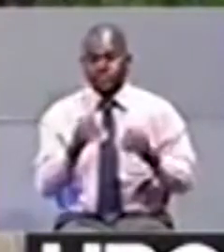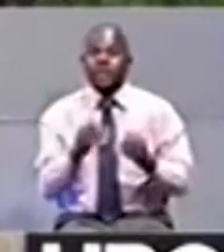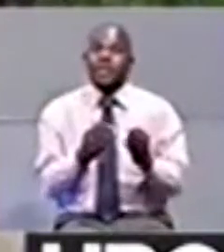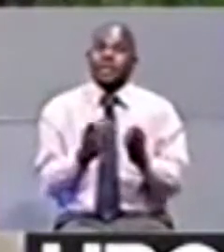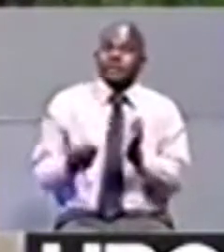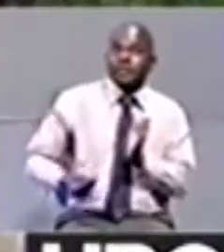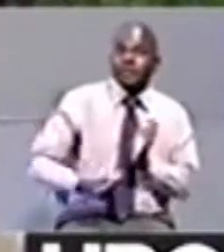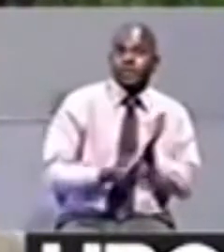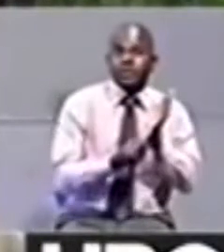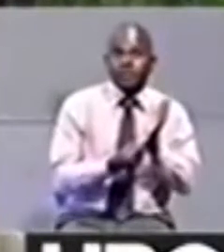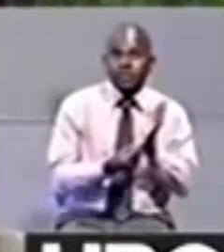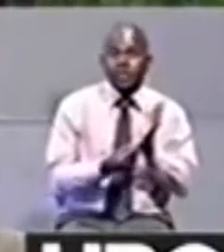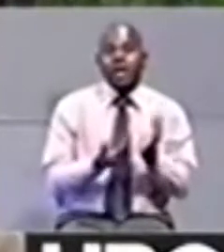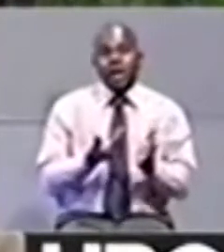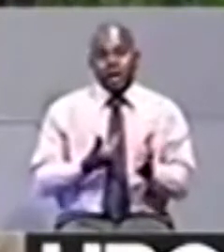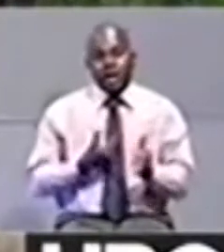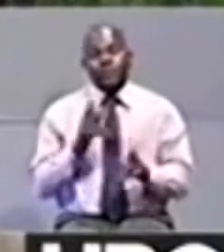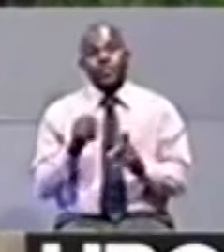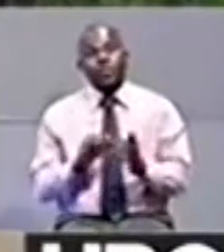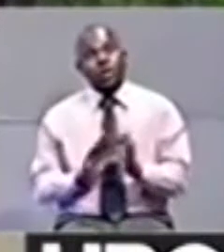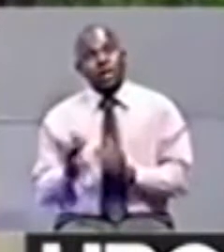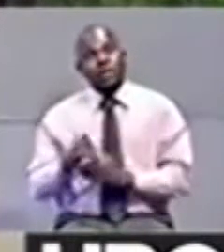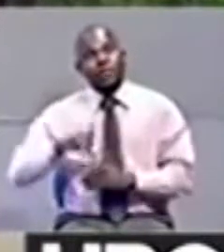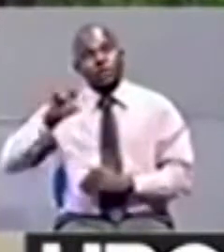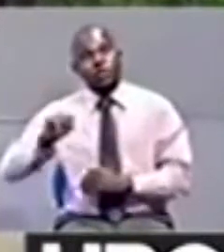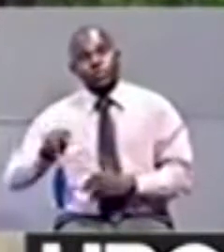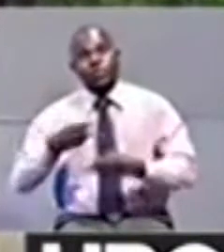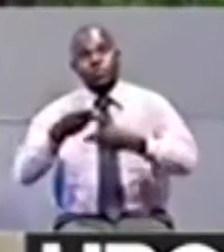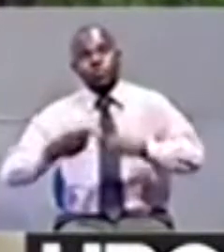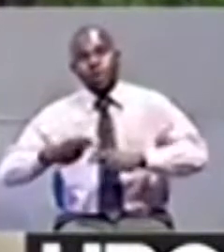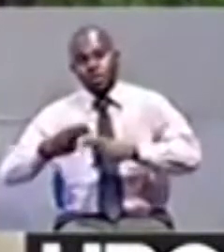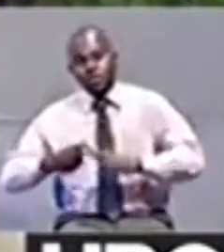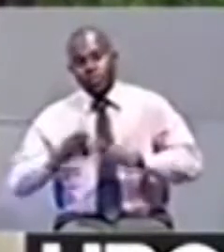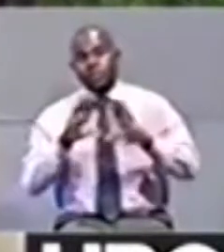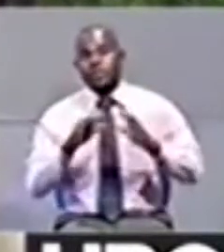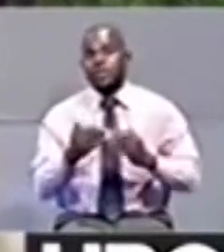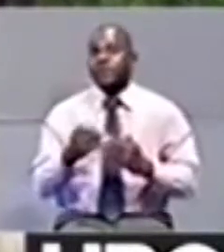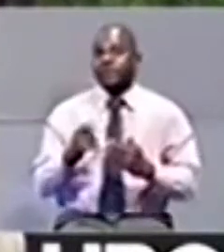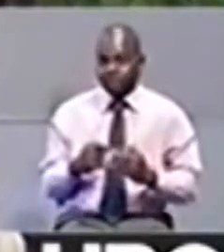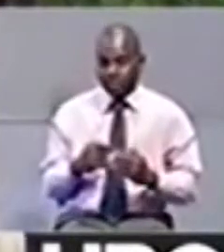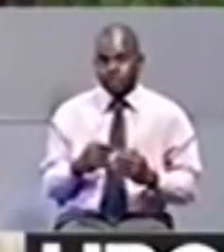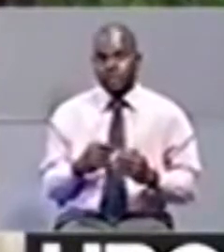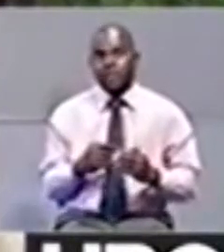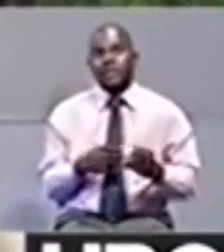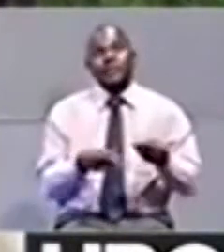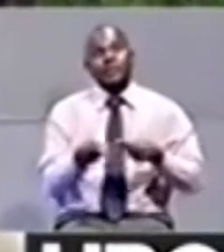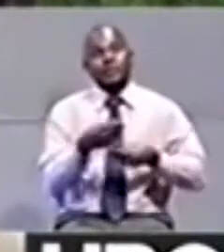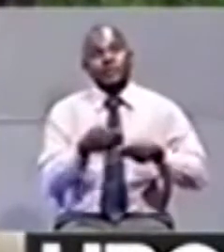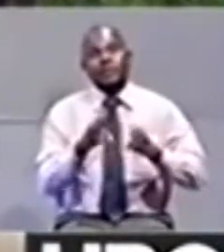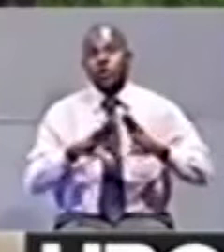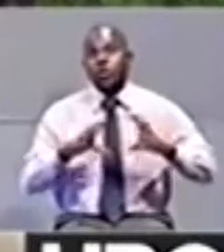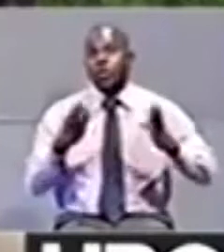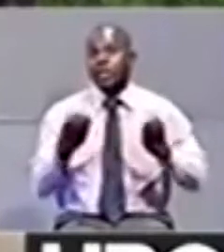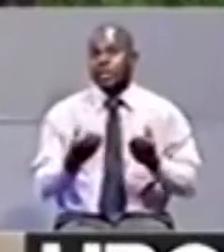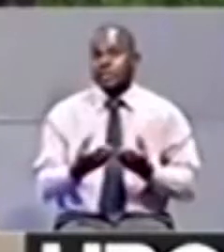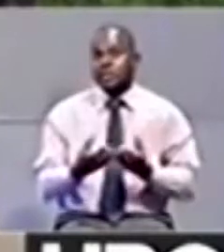supplement in having people access very cheap loans in the communities. First of all, to have a saving component in the community, but